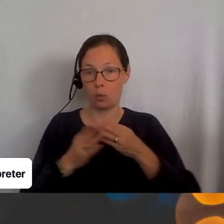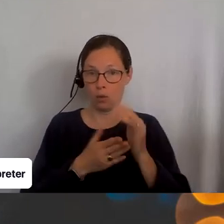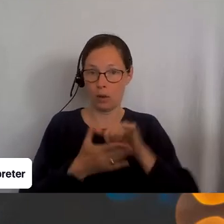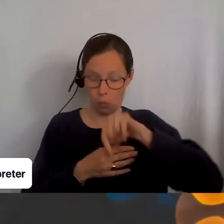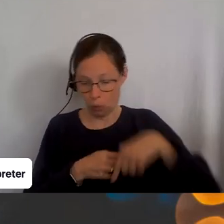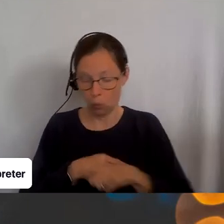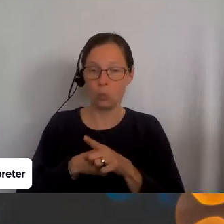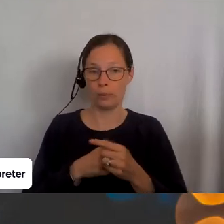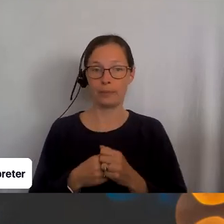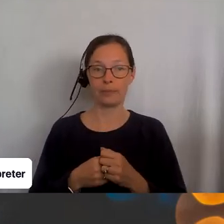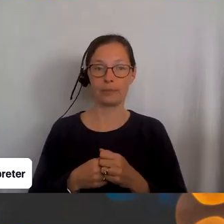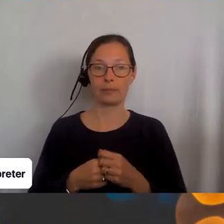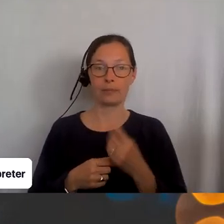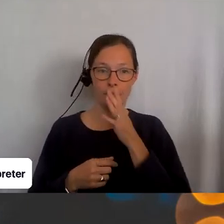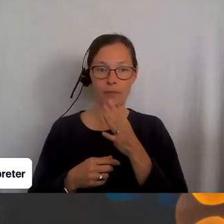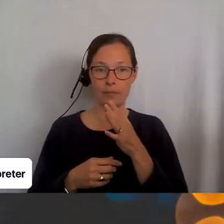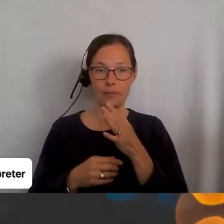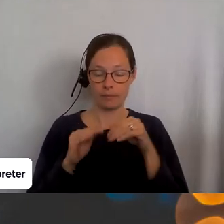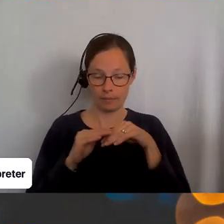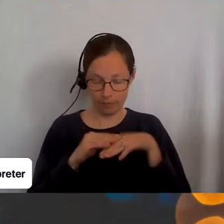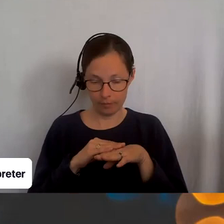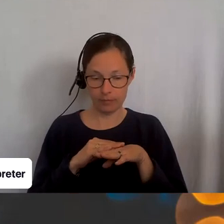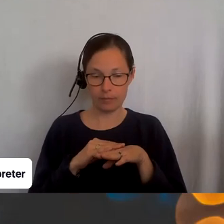around. So I'll go in.